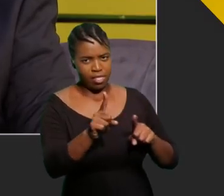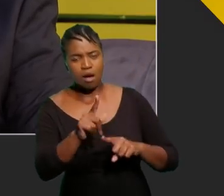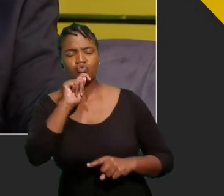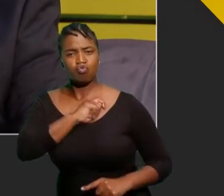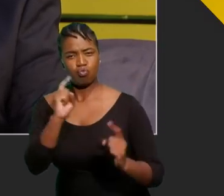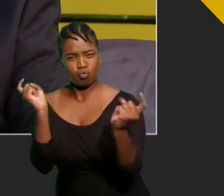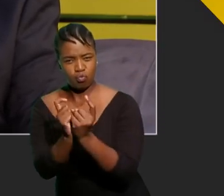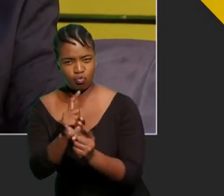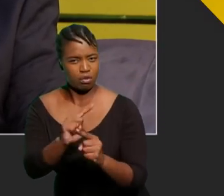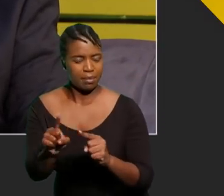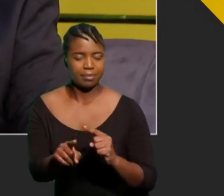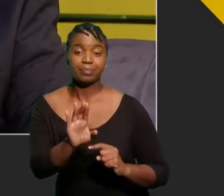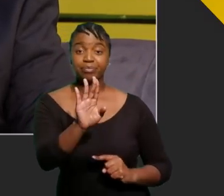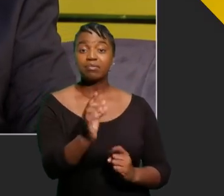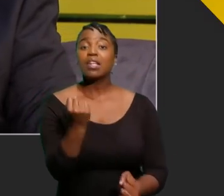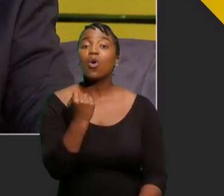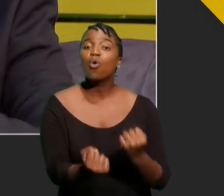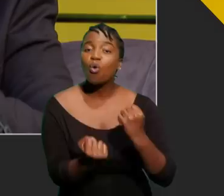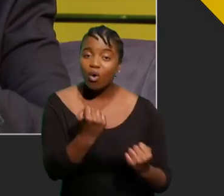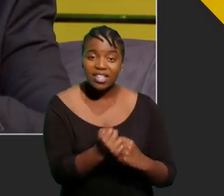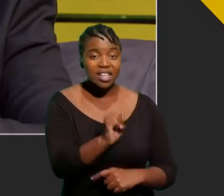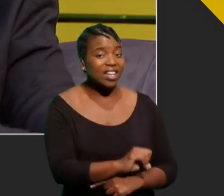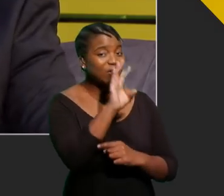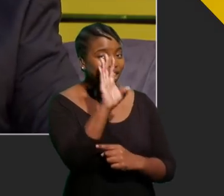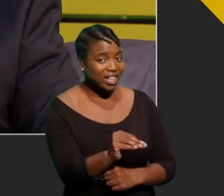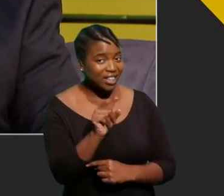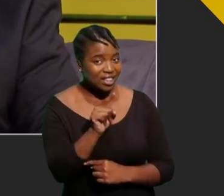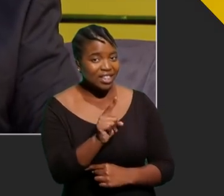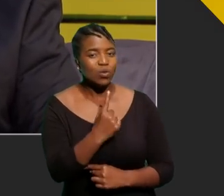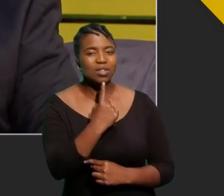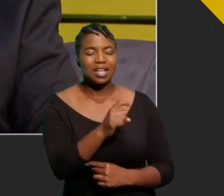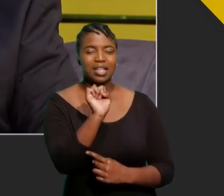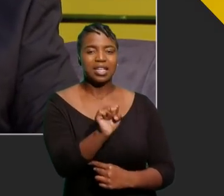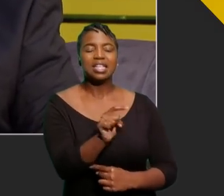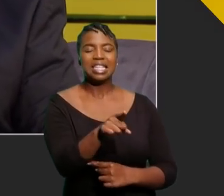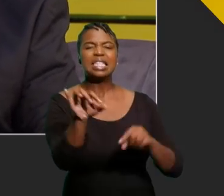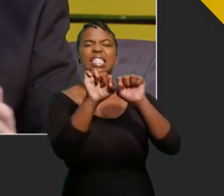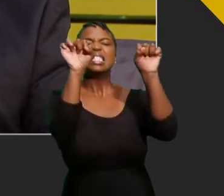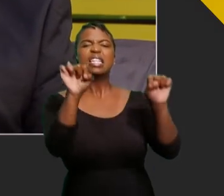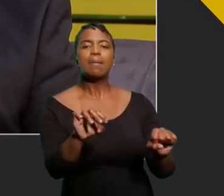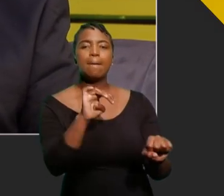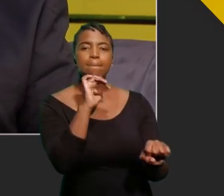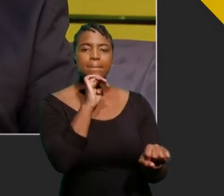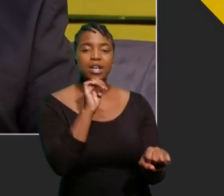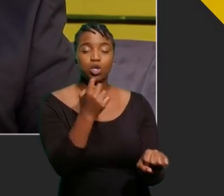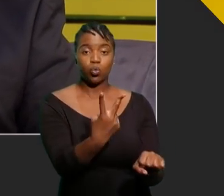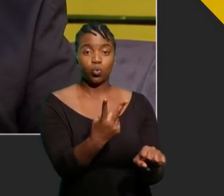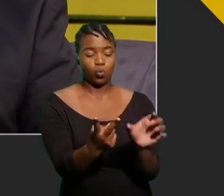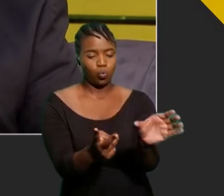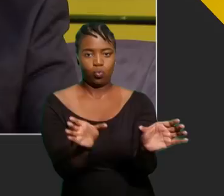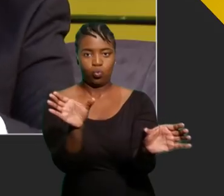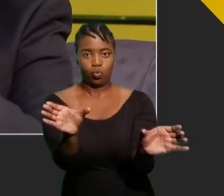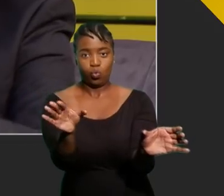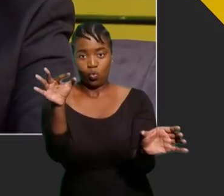a court of law is in South Africa is an adversarial system. Adversarial system meaning there are two parties, the